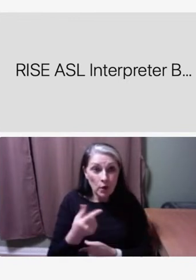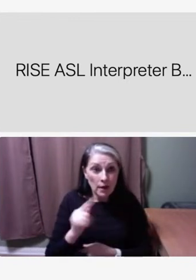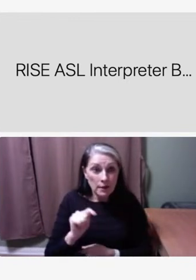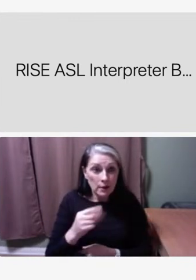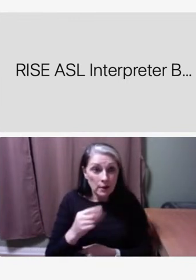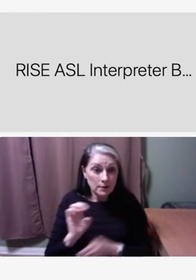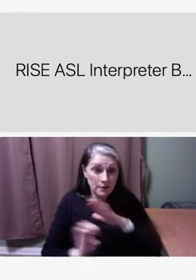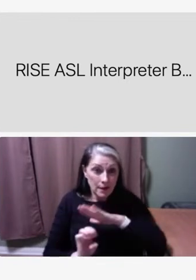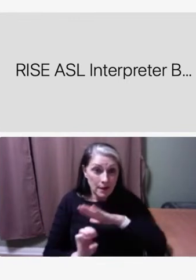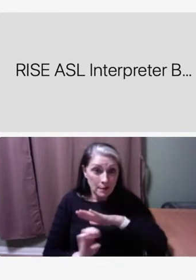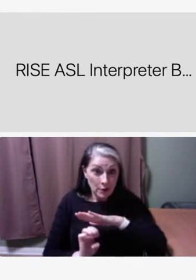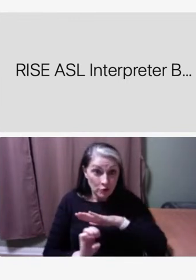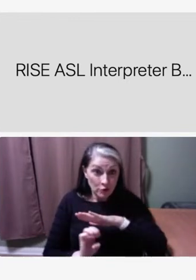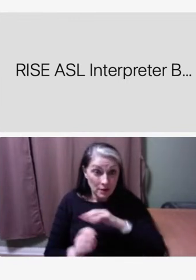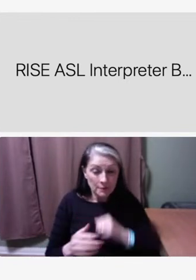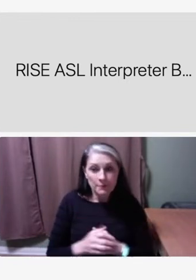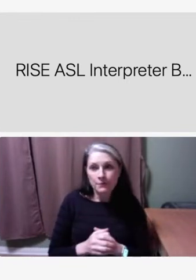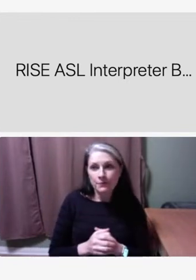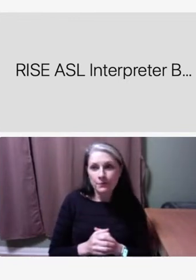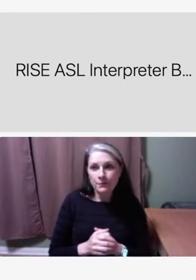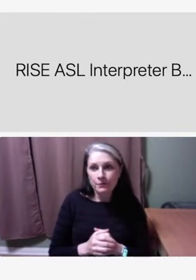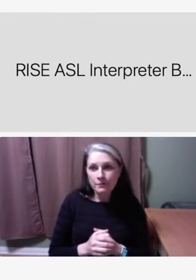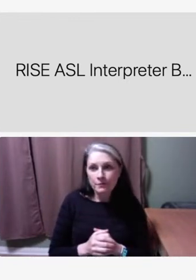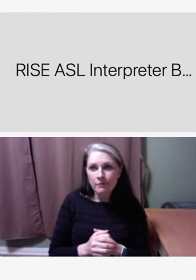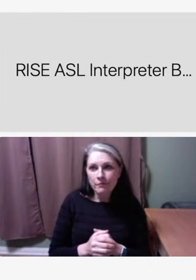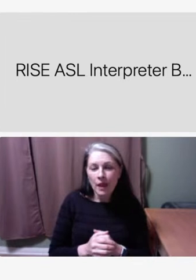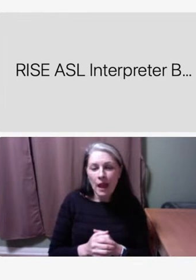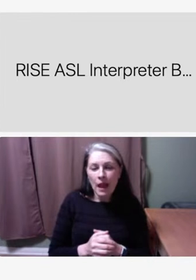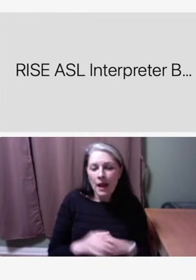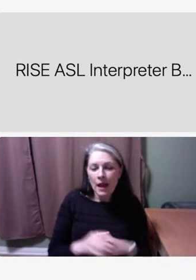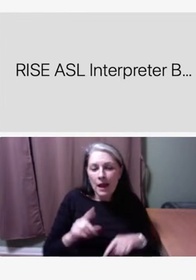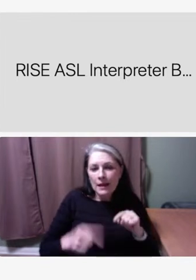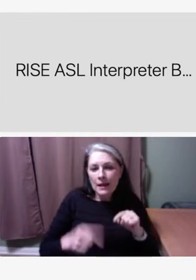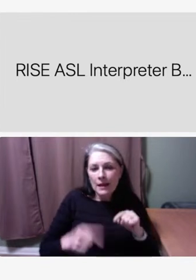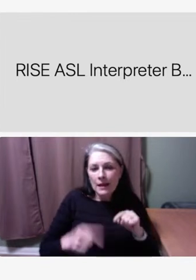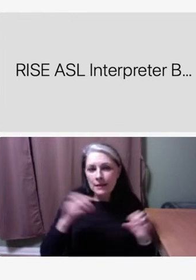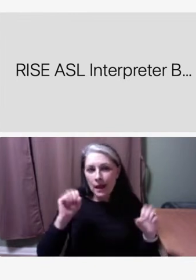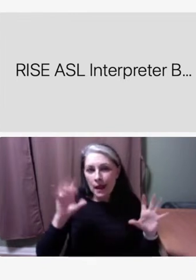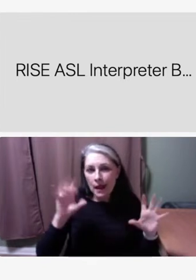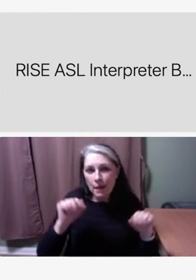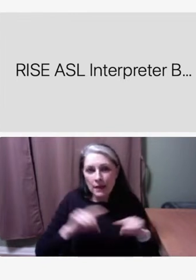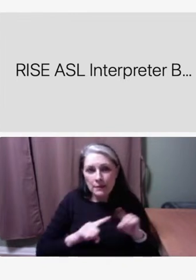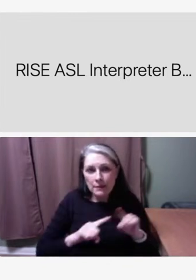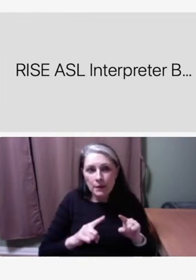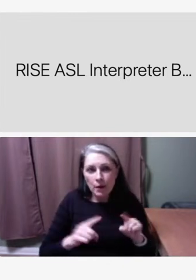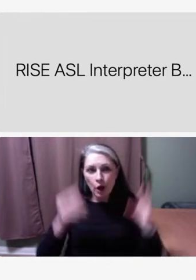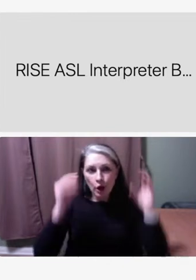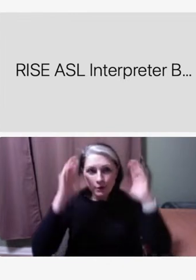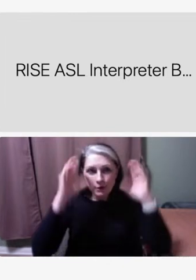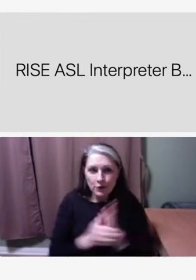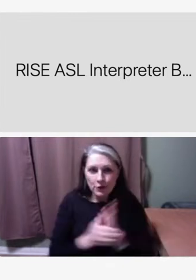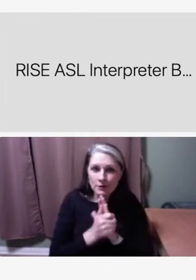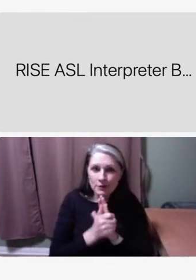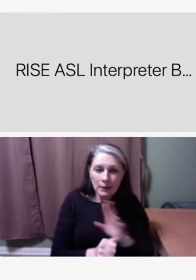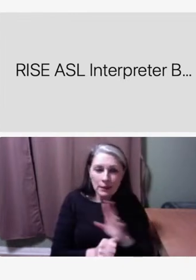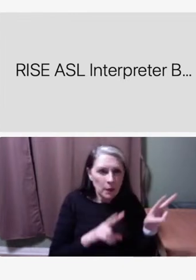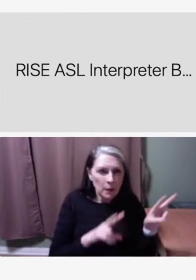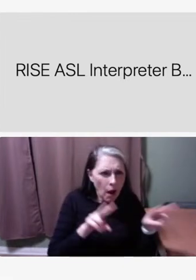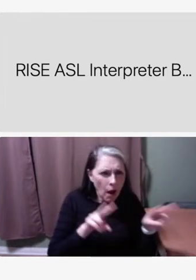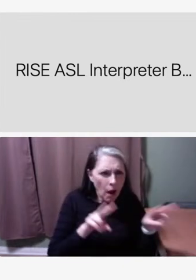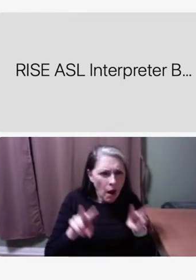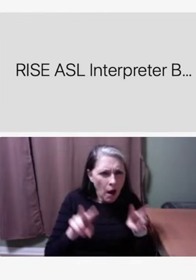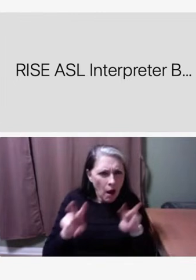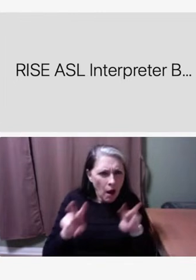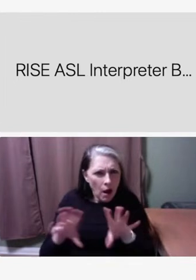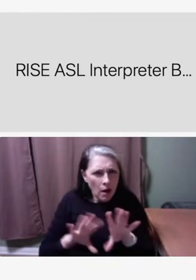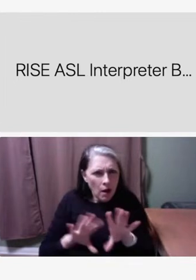I shouldn't say I was amazed, because I know we have really good teachers, but oh my goodness, I saw some things in classrooms that were just, they blow you away. Teachers that